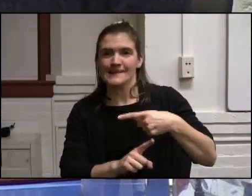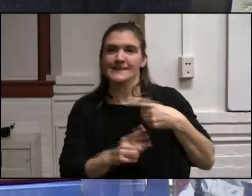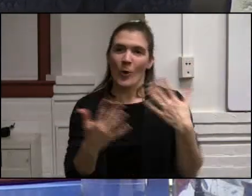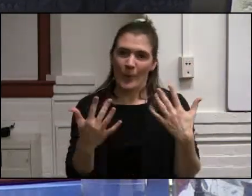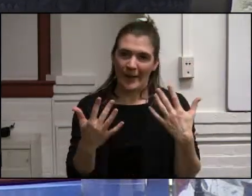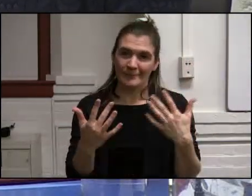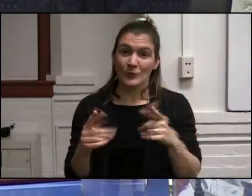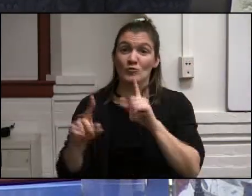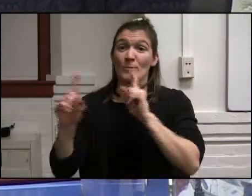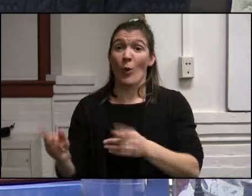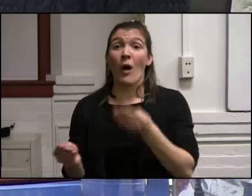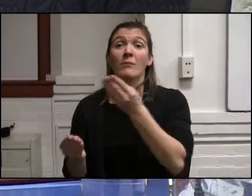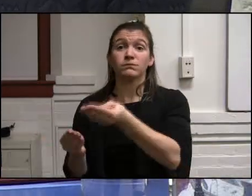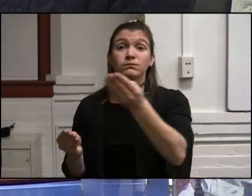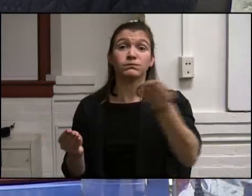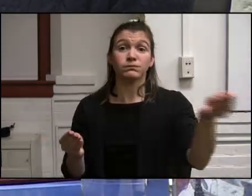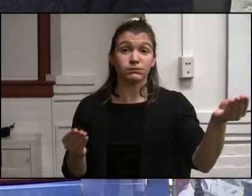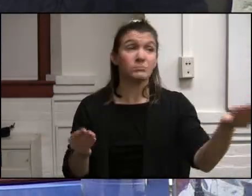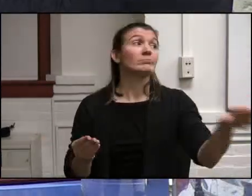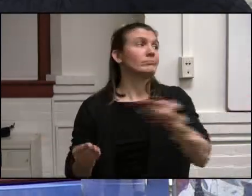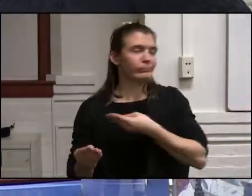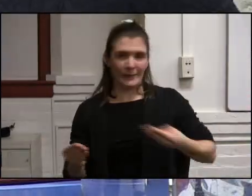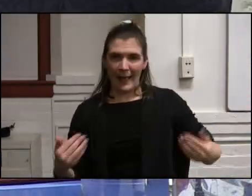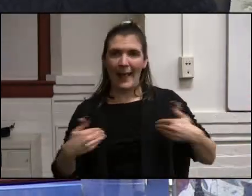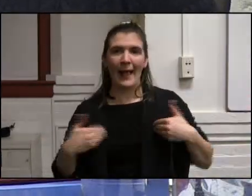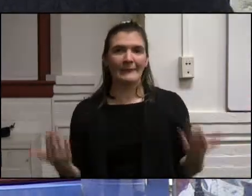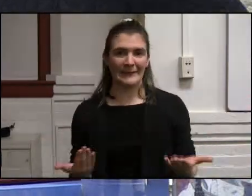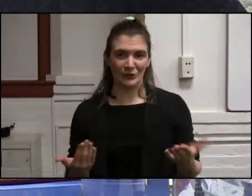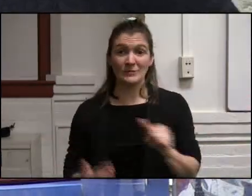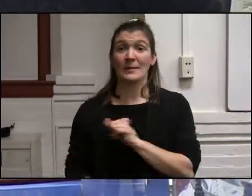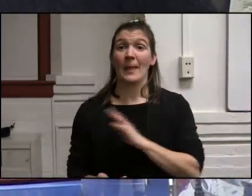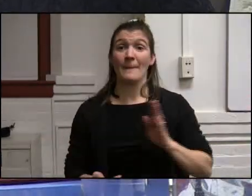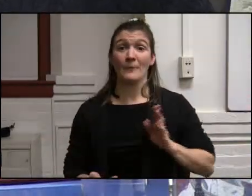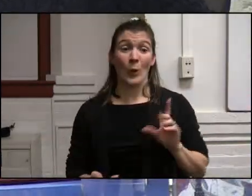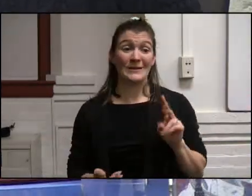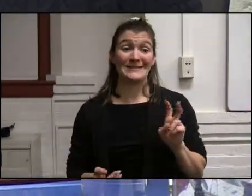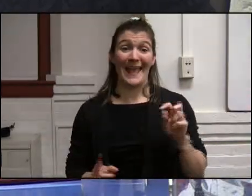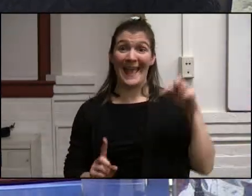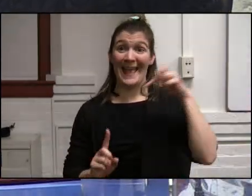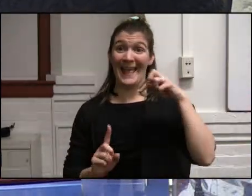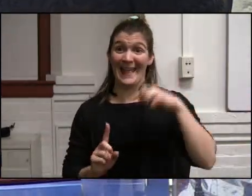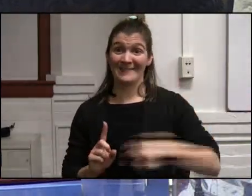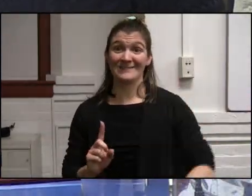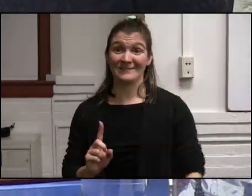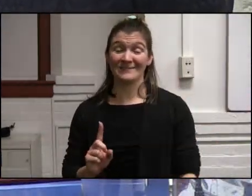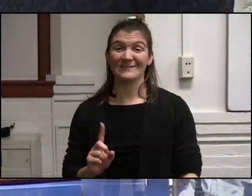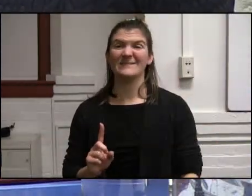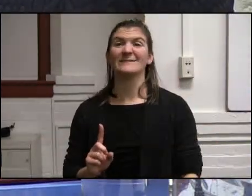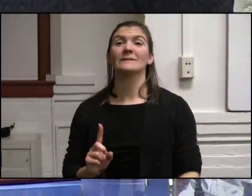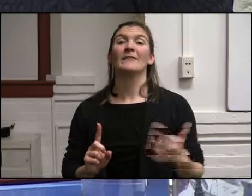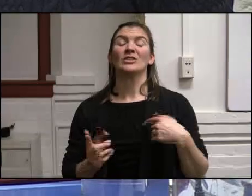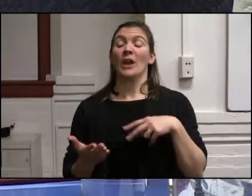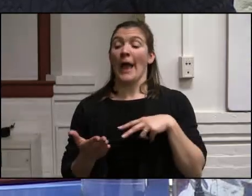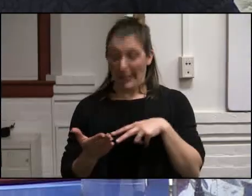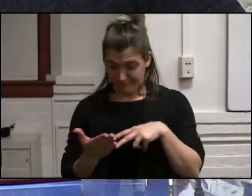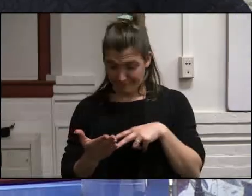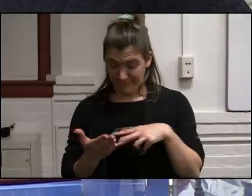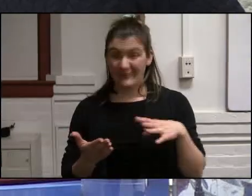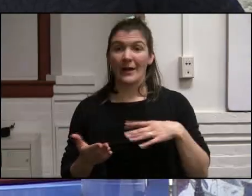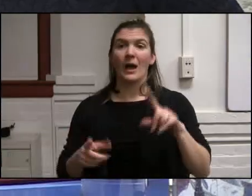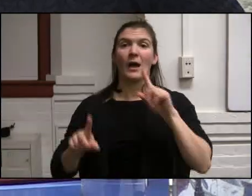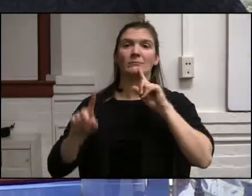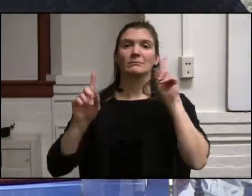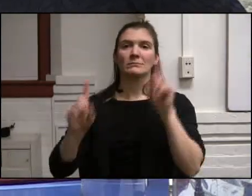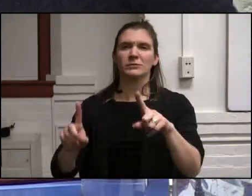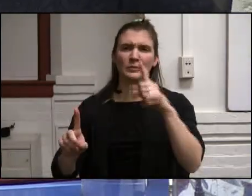That report was distributed to all of you, and Select Board Member Dave Scholes responded to that distribution by